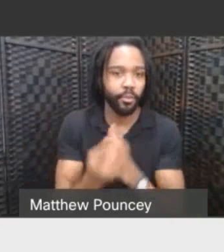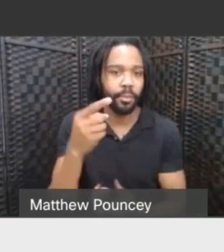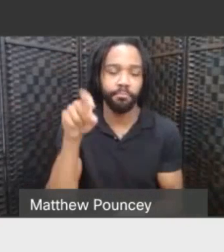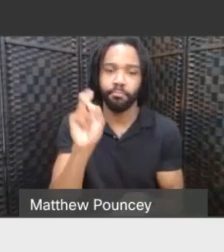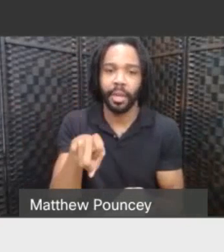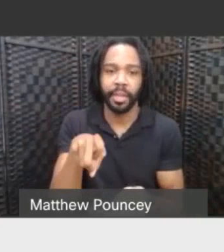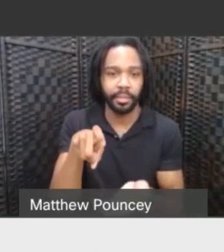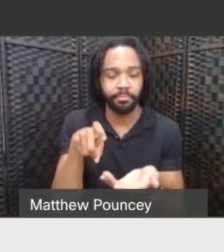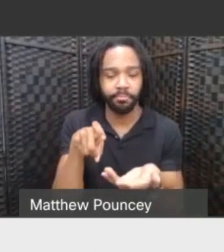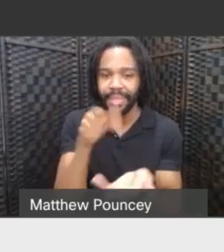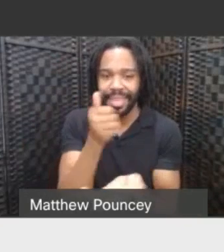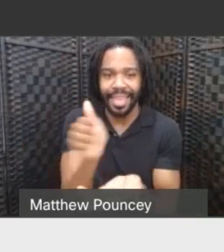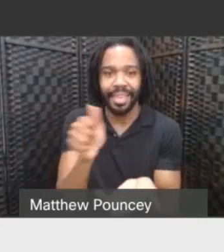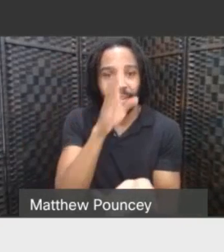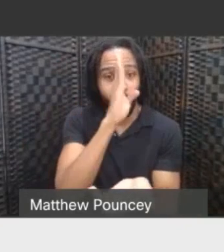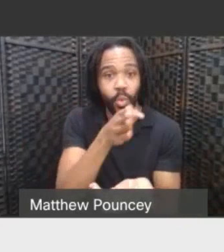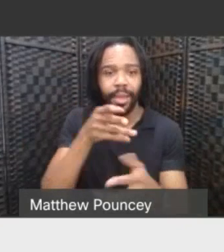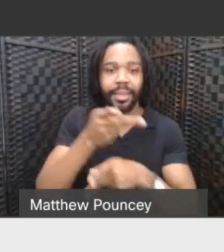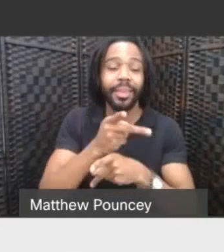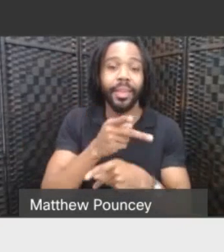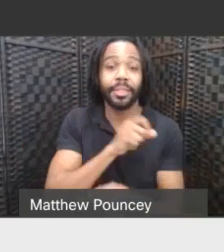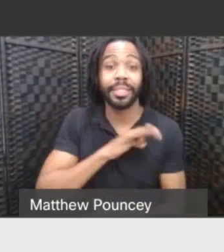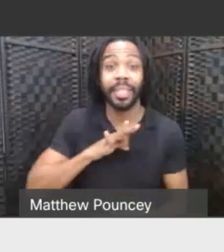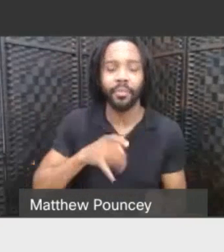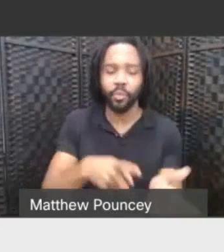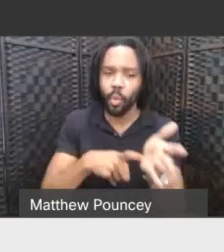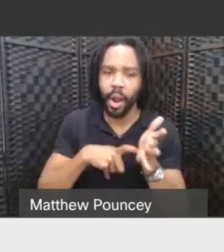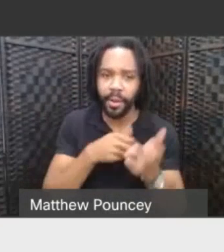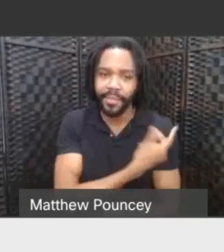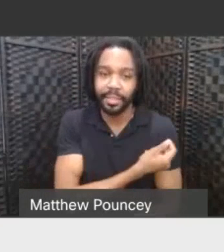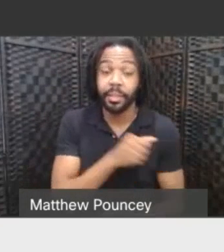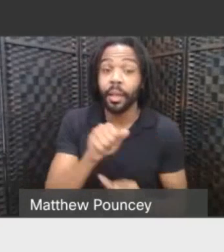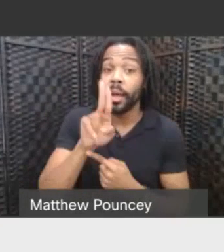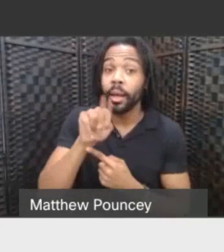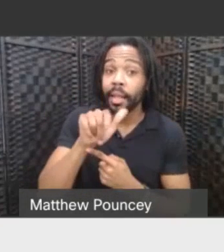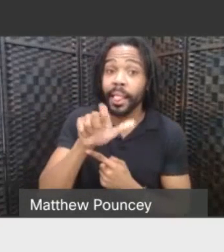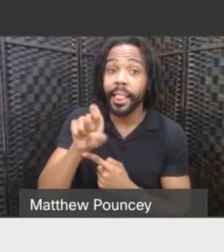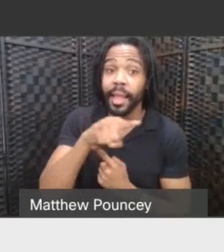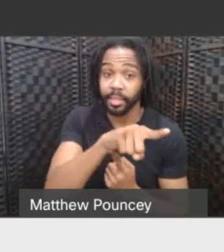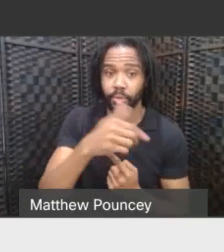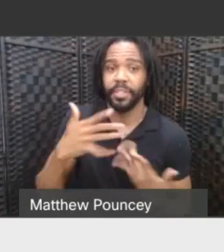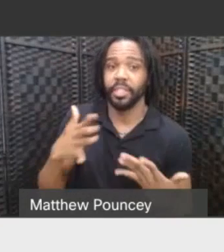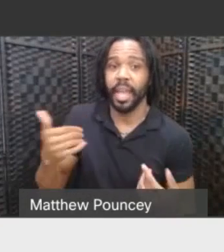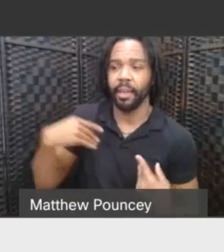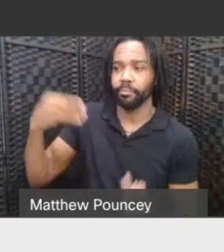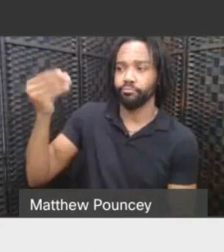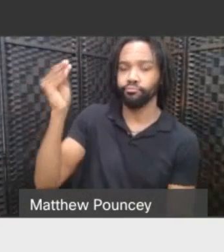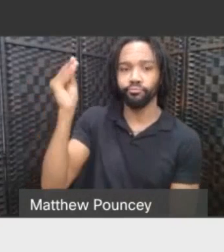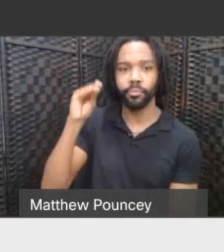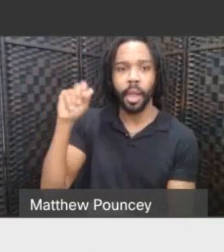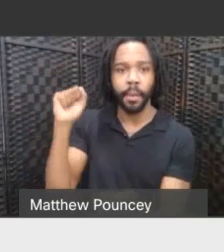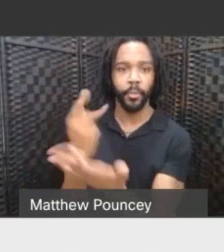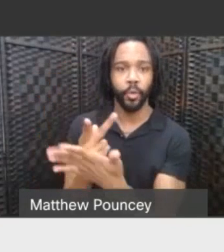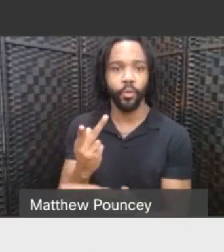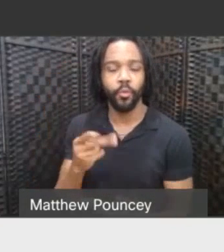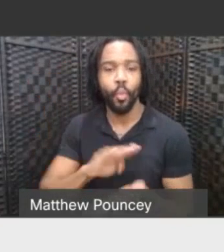all direct care staff are required to be vaccinated unless they have an approved waiver from DC Health